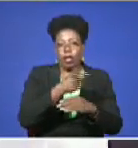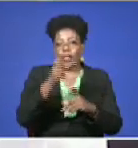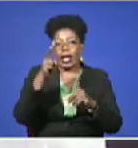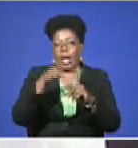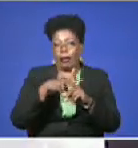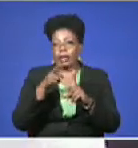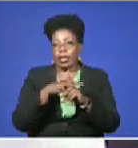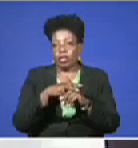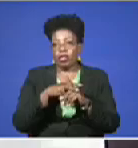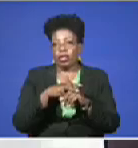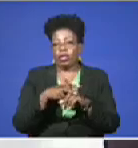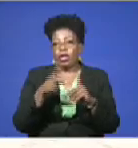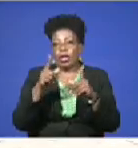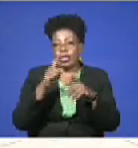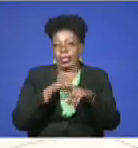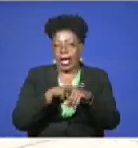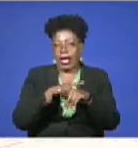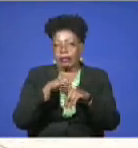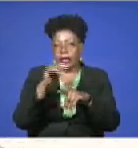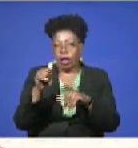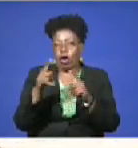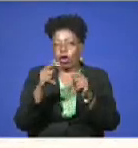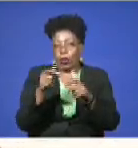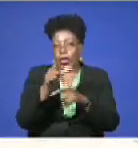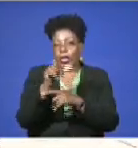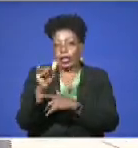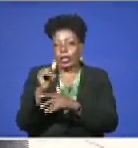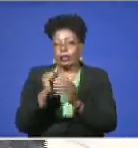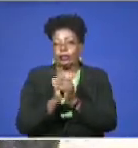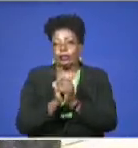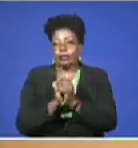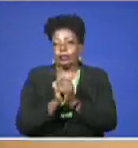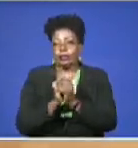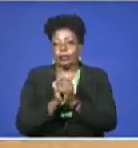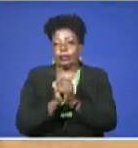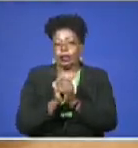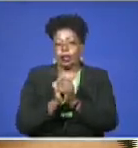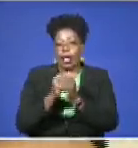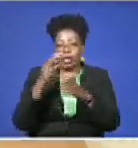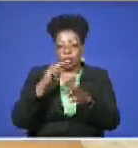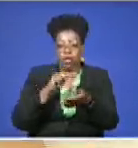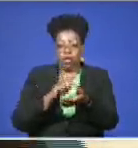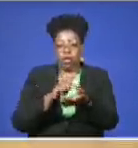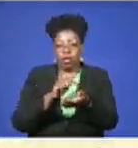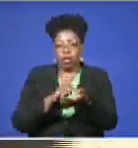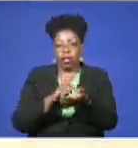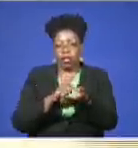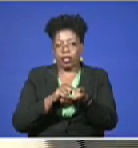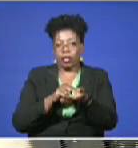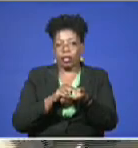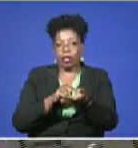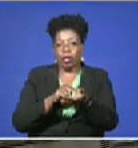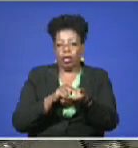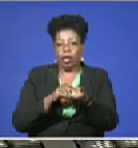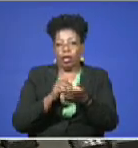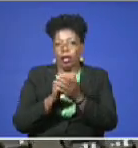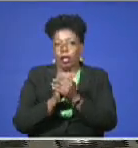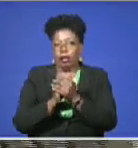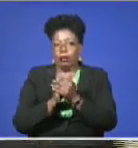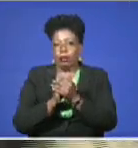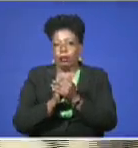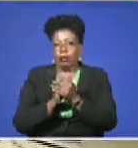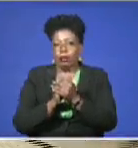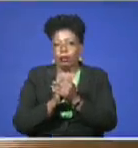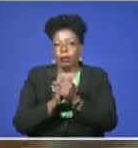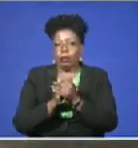applications in a timely fashion. James Rodriguez, a Filipino-born nurse who has resided in the country for almost 7 years, talks about